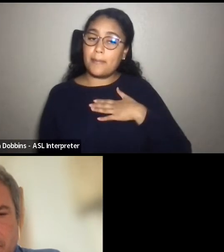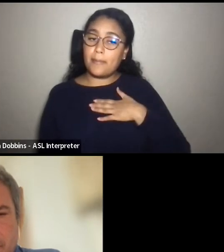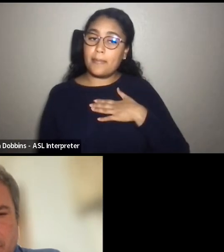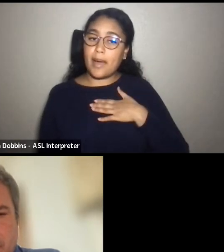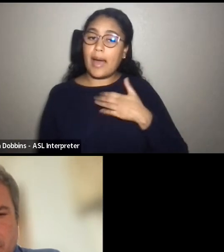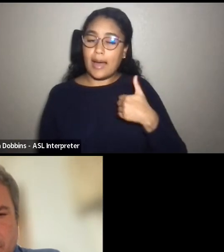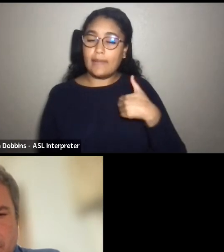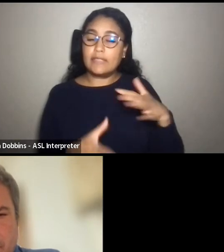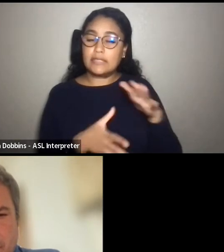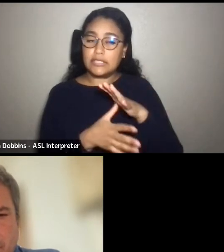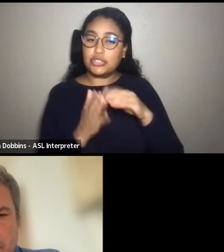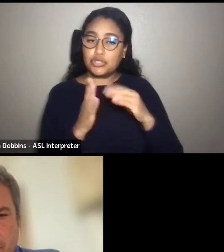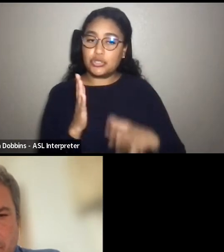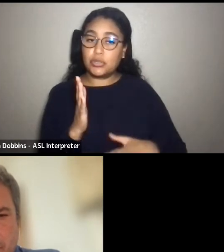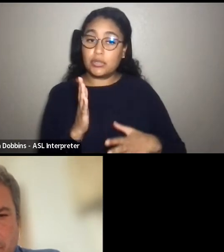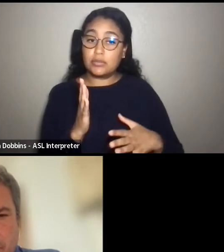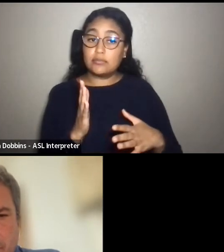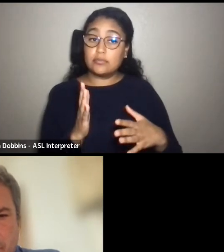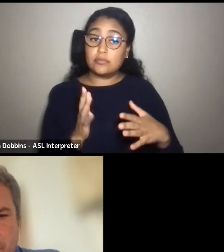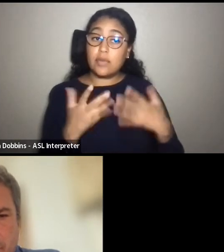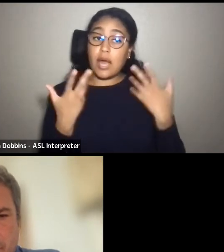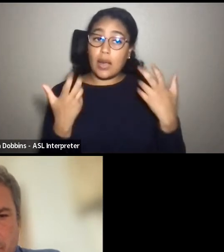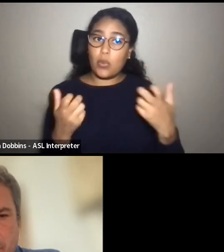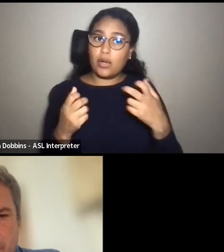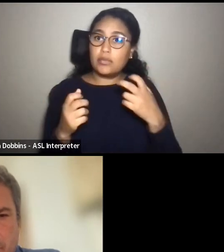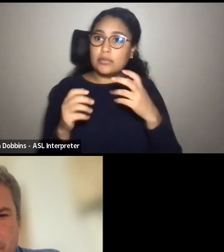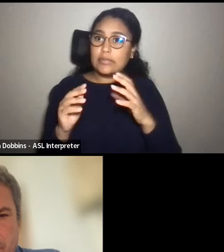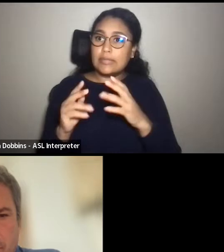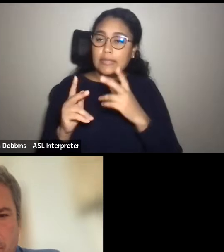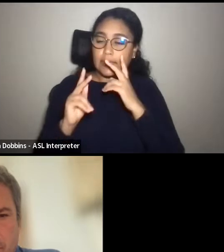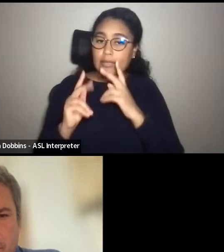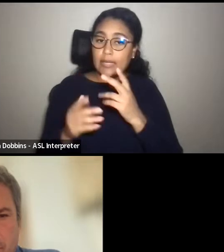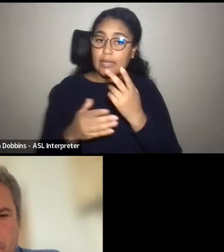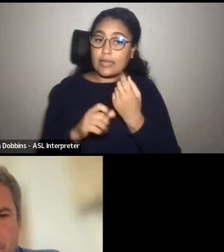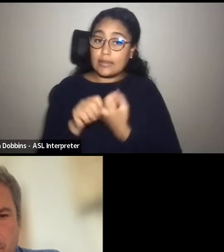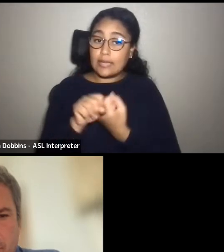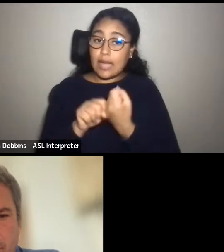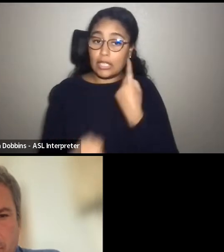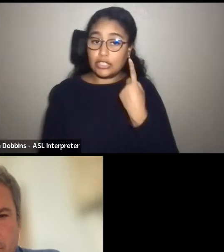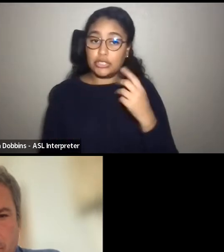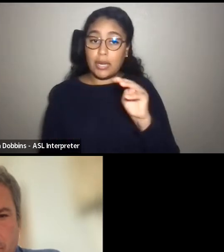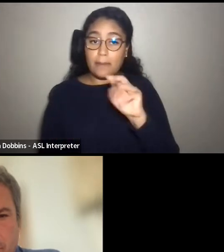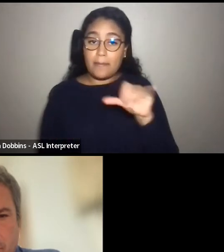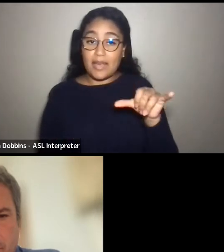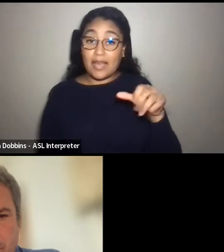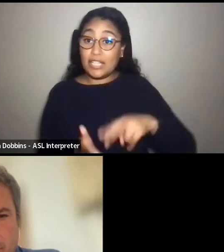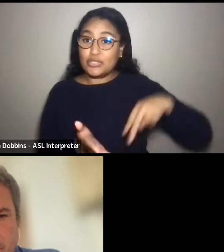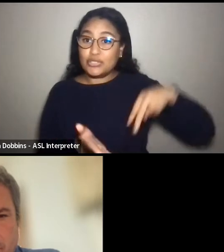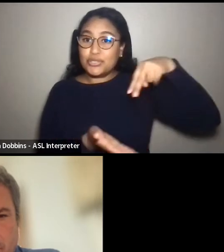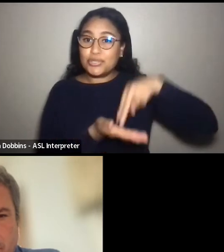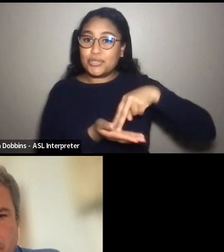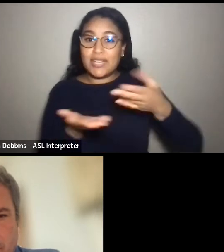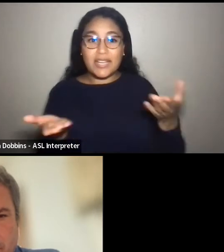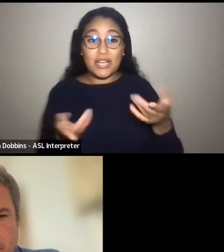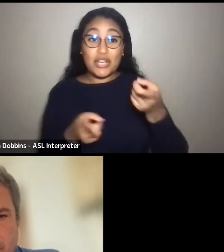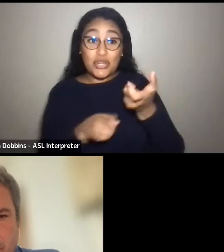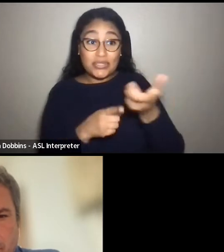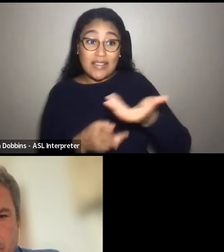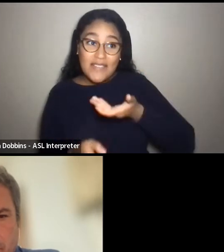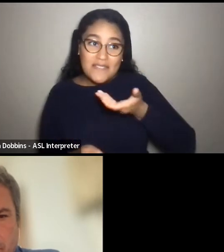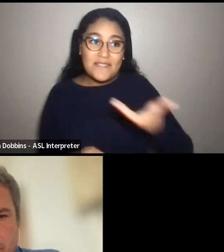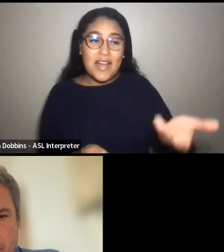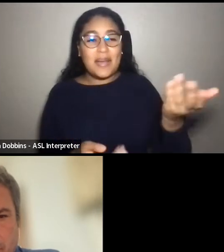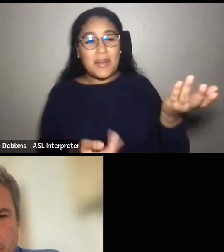seen. He felt safe and very seen last May. He stood right here. You invited him